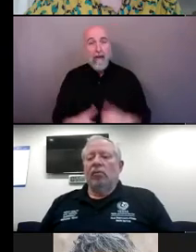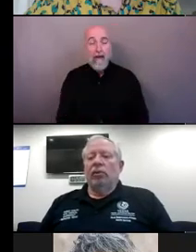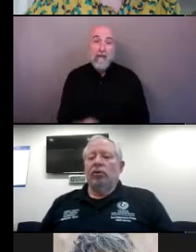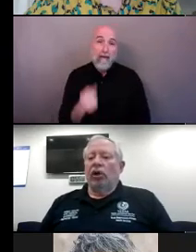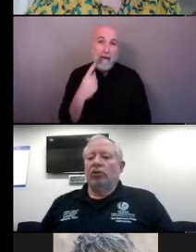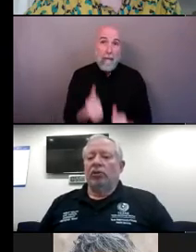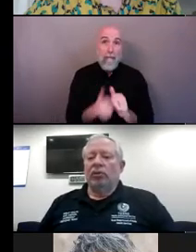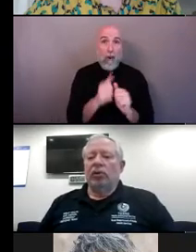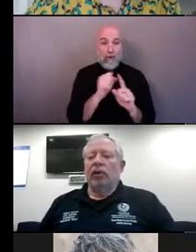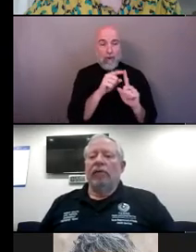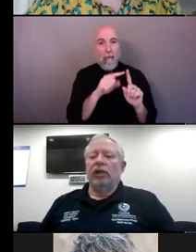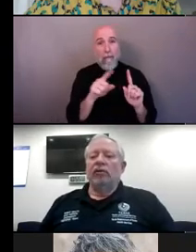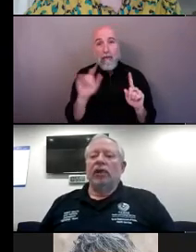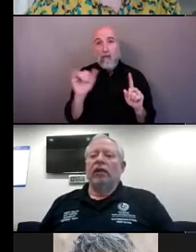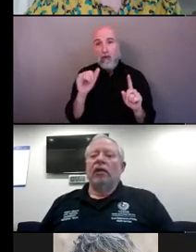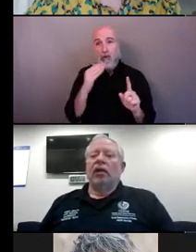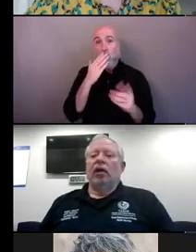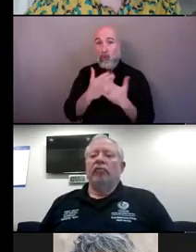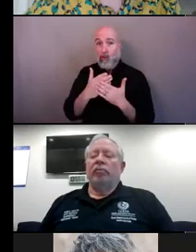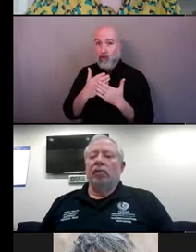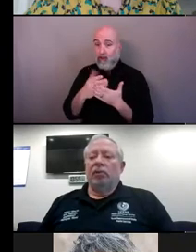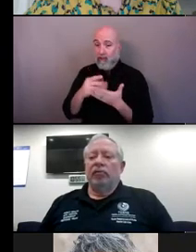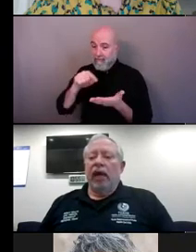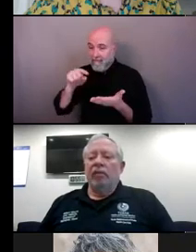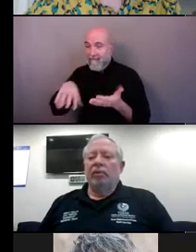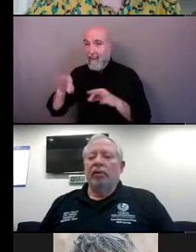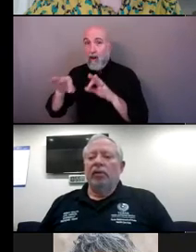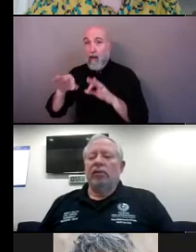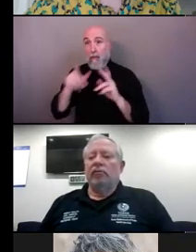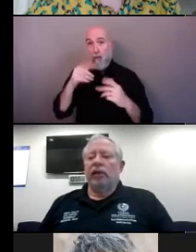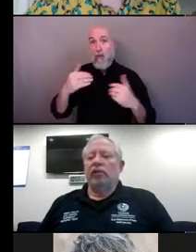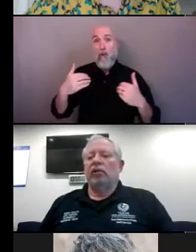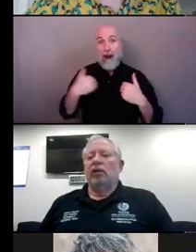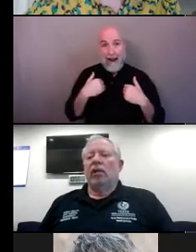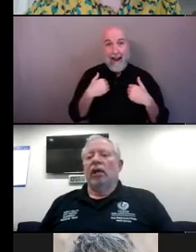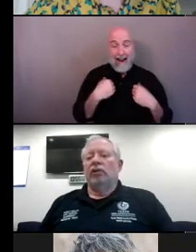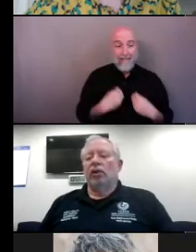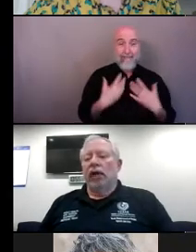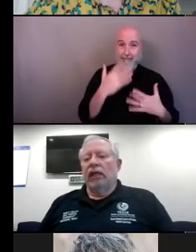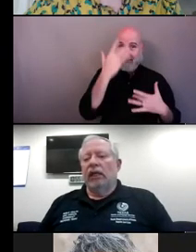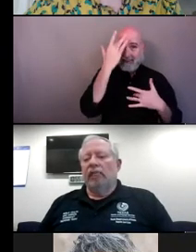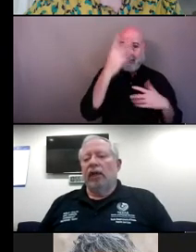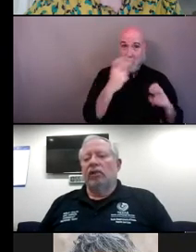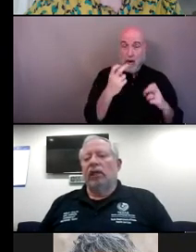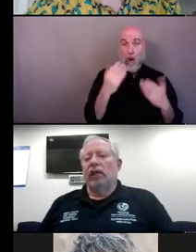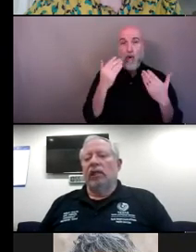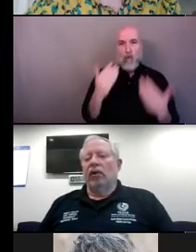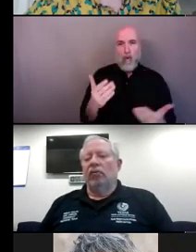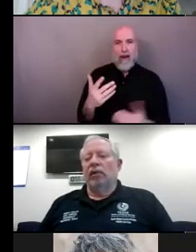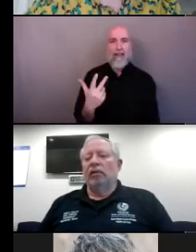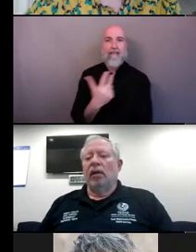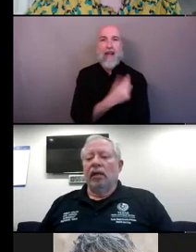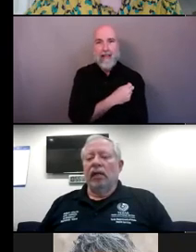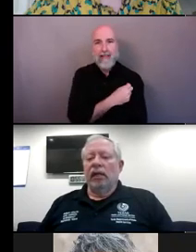cases. But there's also some good evidence that for people who've had previous infection, to go ahead and get the vaccine, and